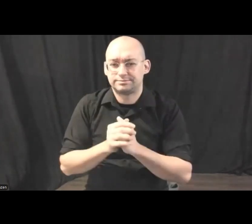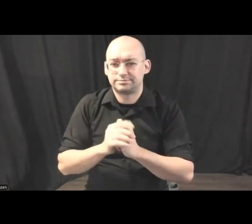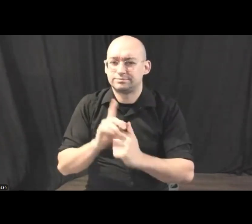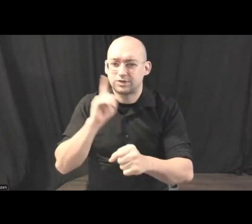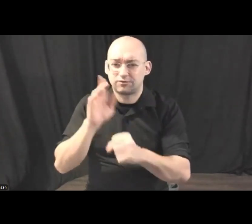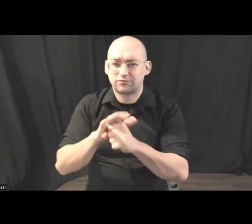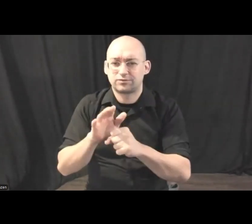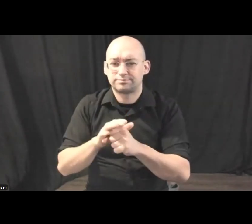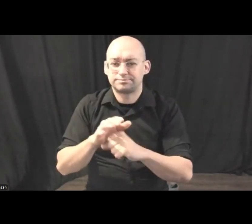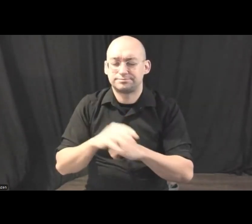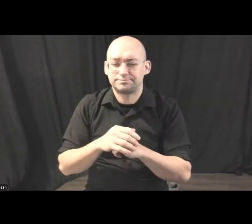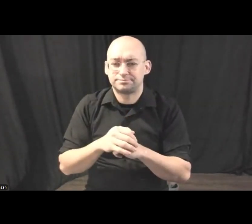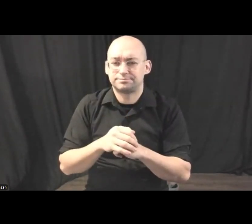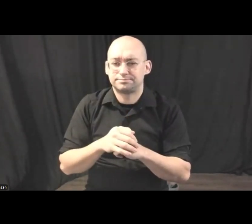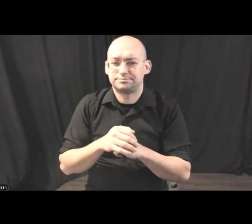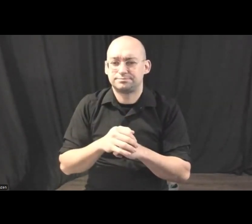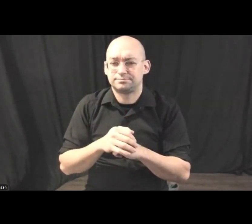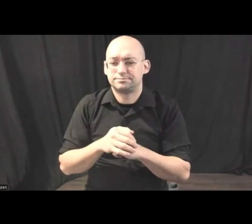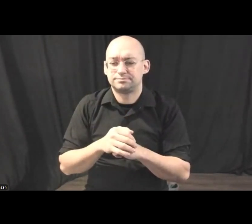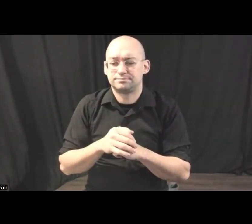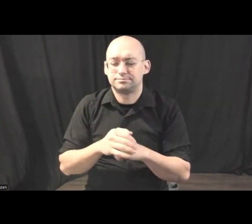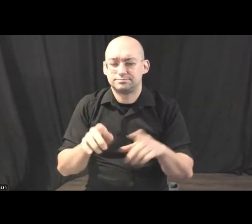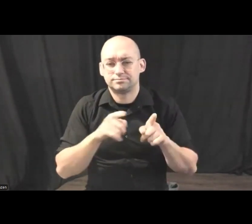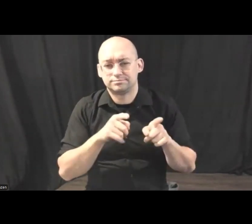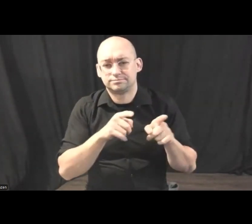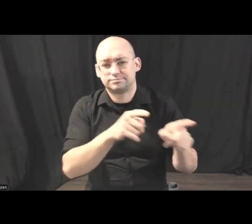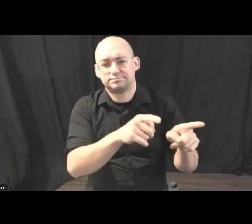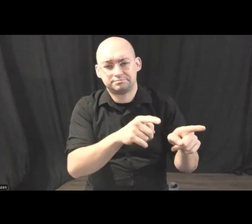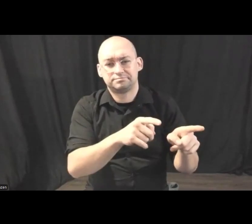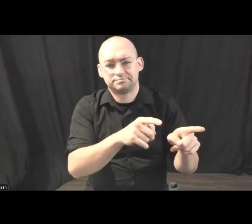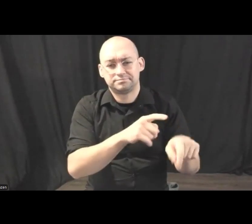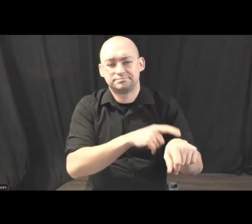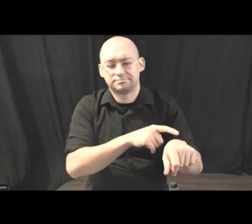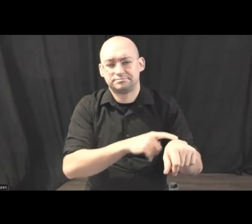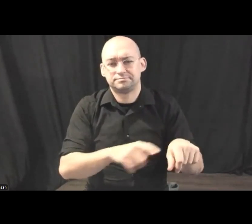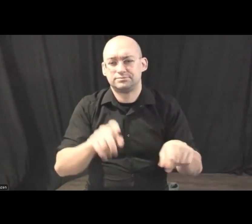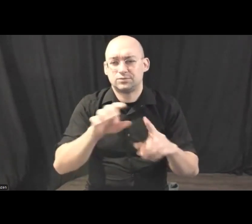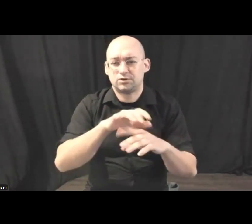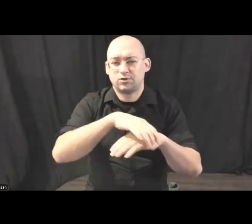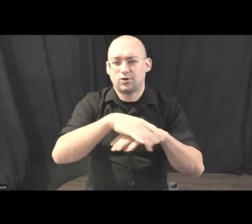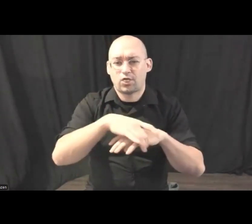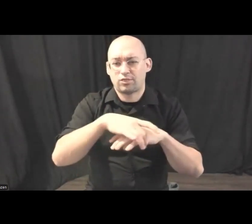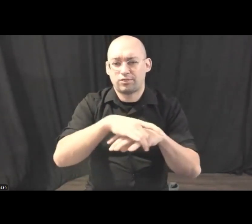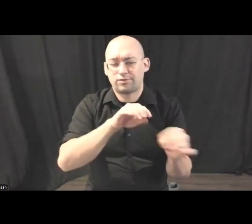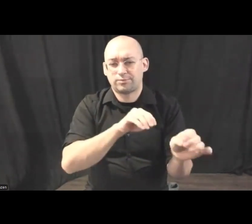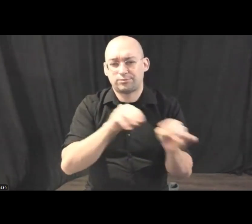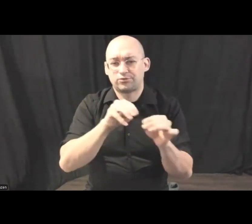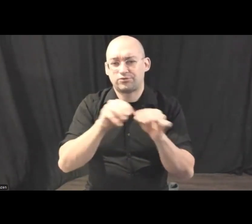And so while I feel like the earth's moving beneath us from time to time